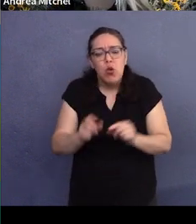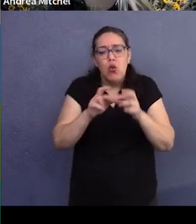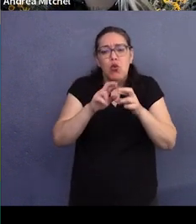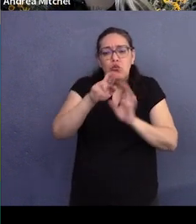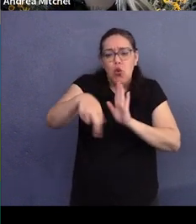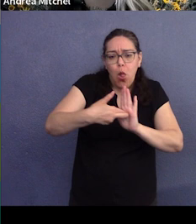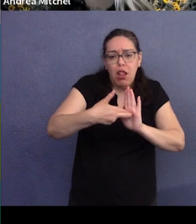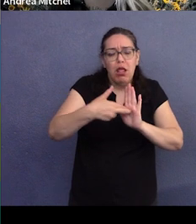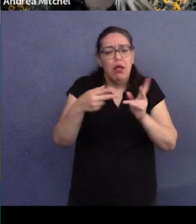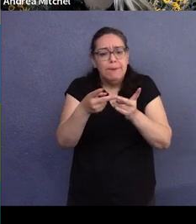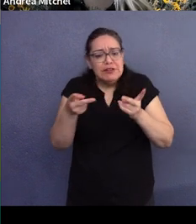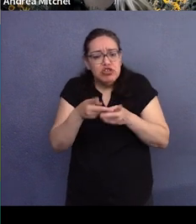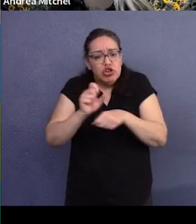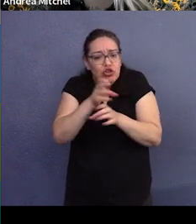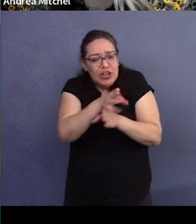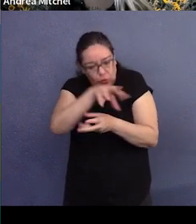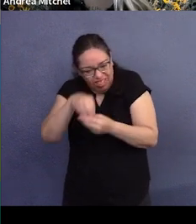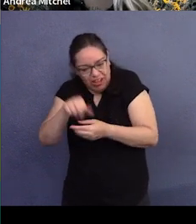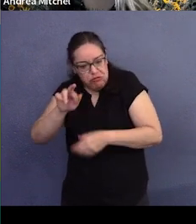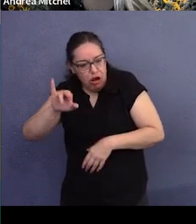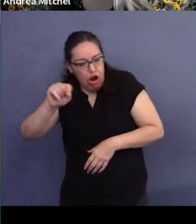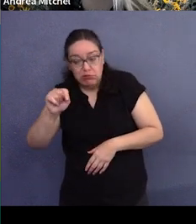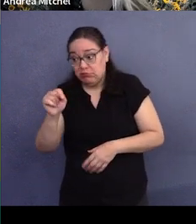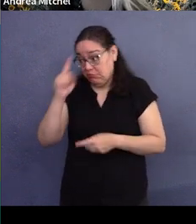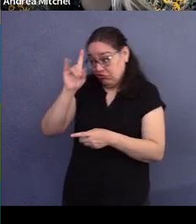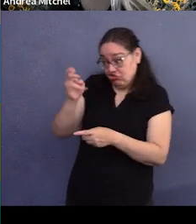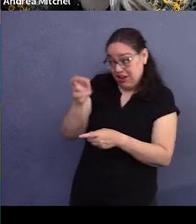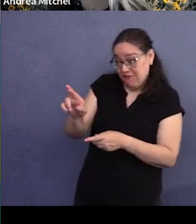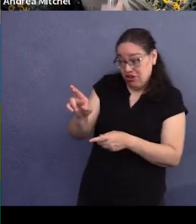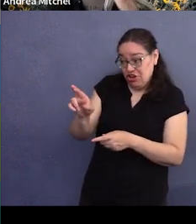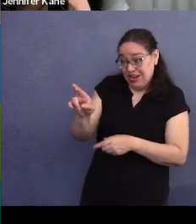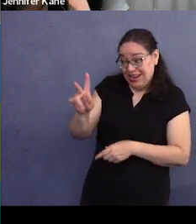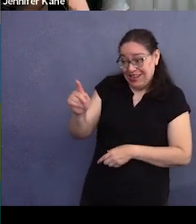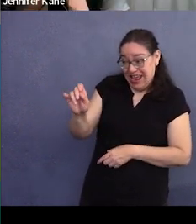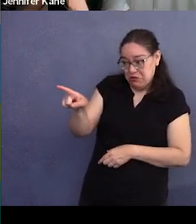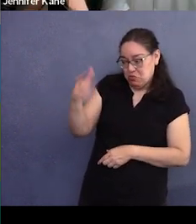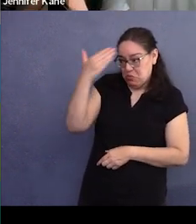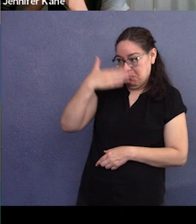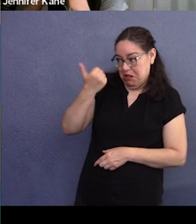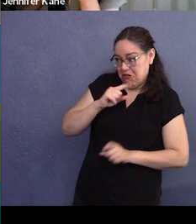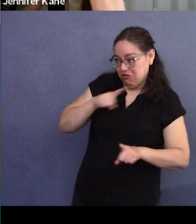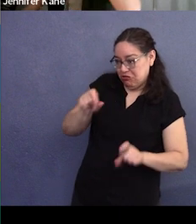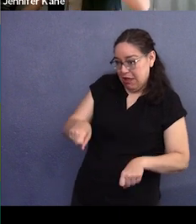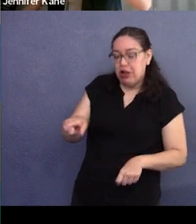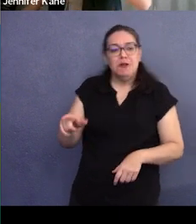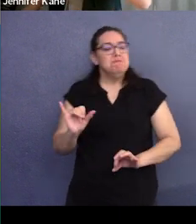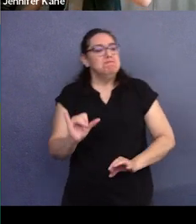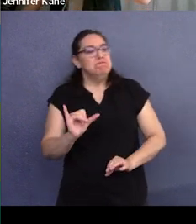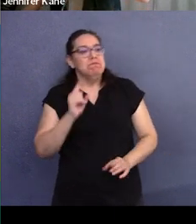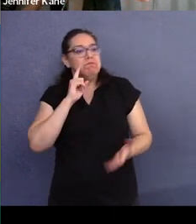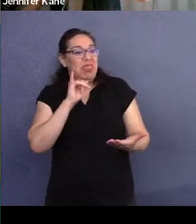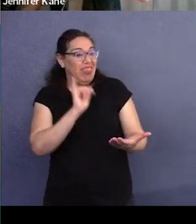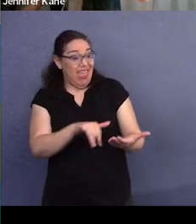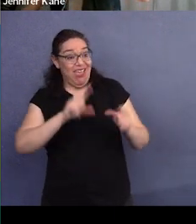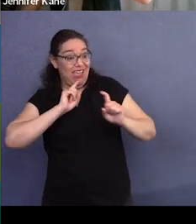of artists? I think, Jennifer King, you probably know that better than I do. I think that's not a